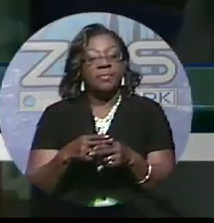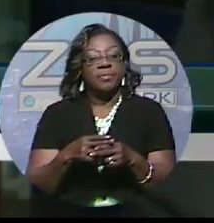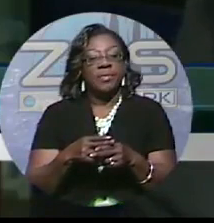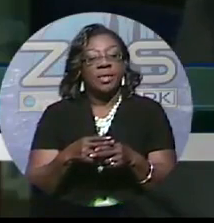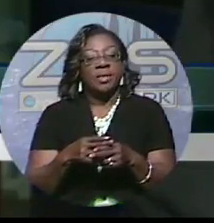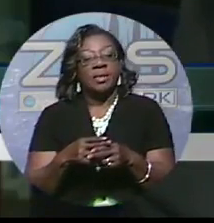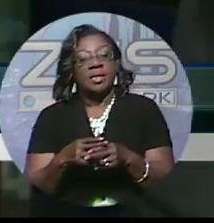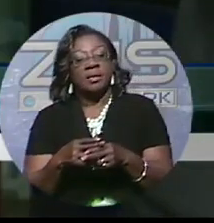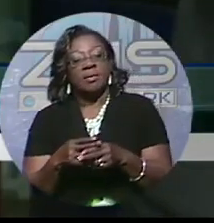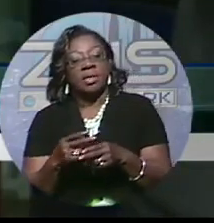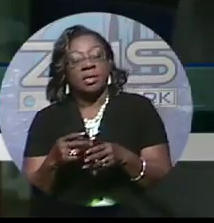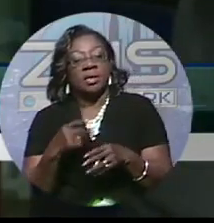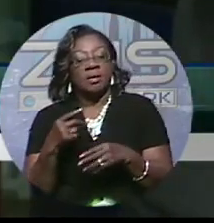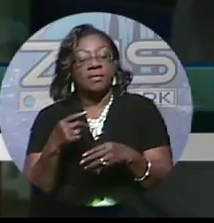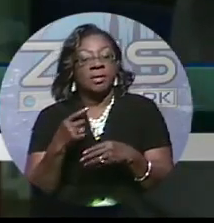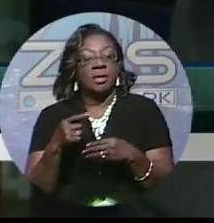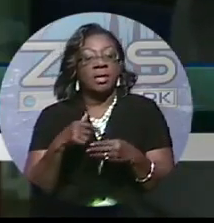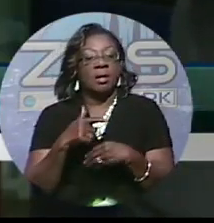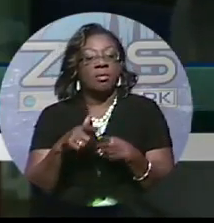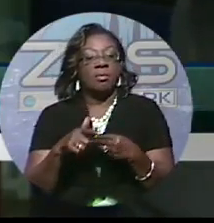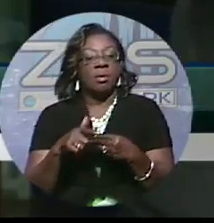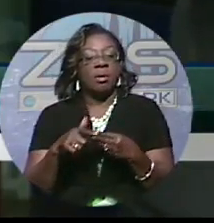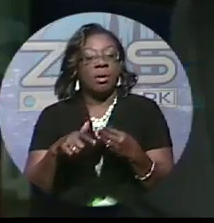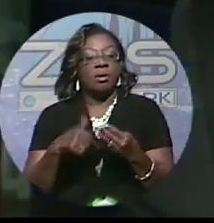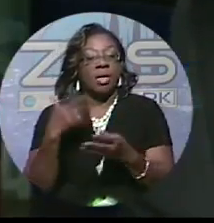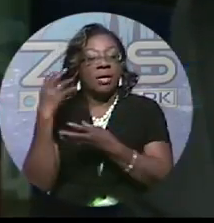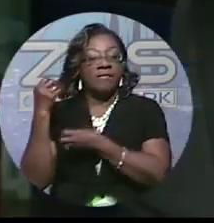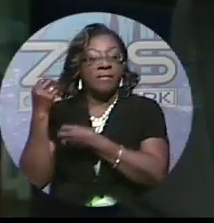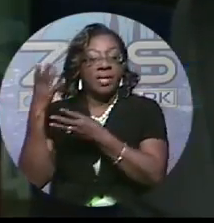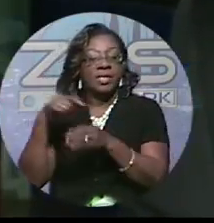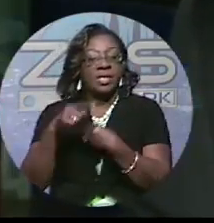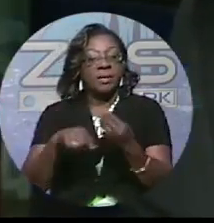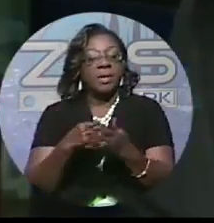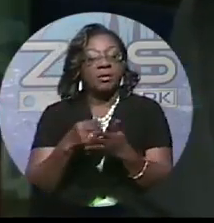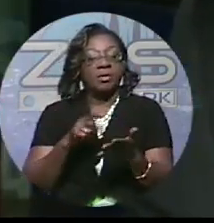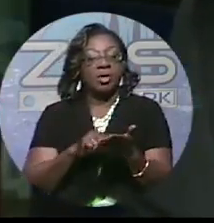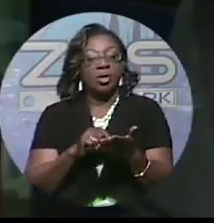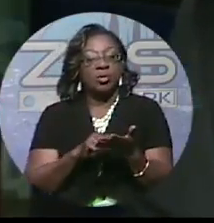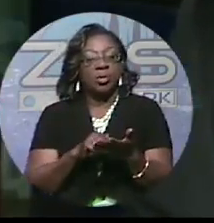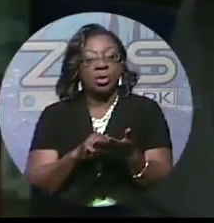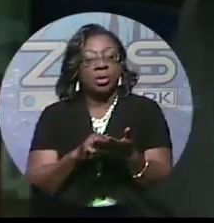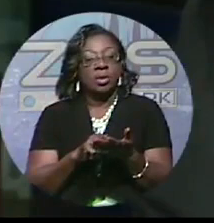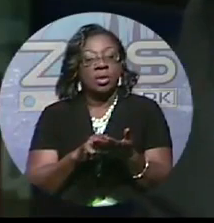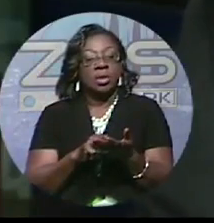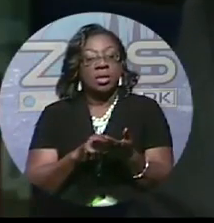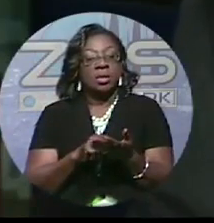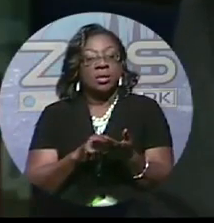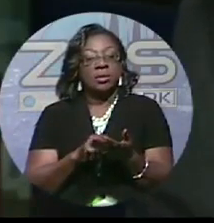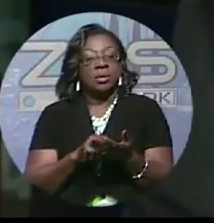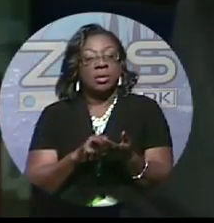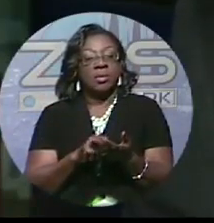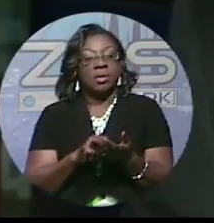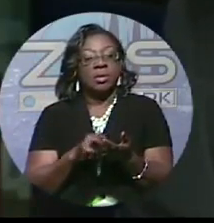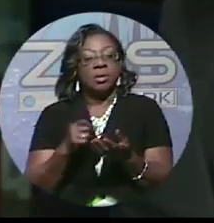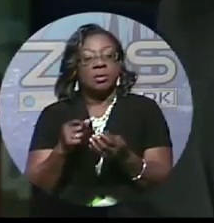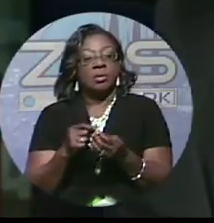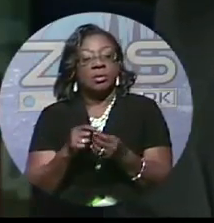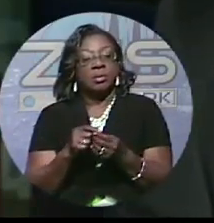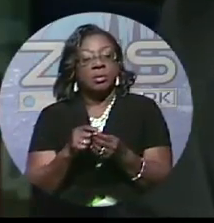sensationalism around it creates unnecessary and in many instances incorrect branding. You use two